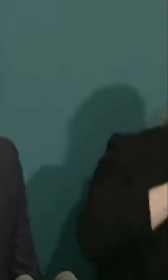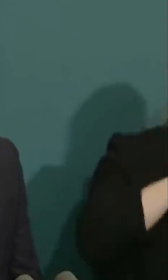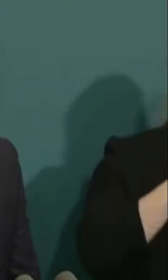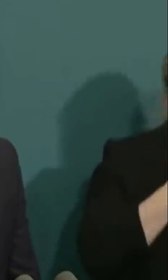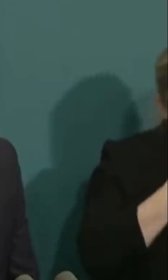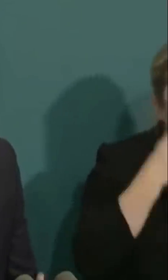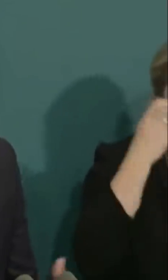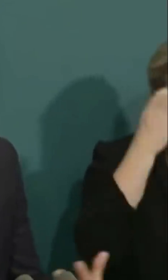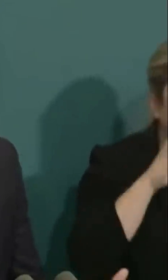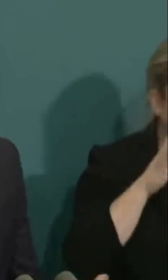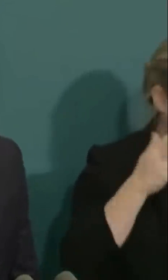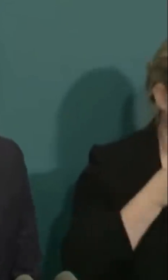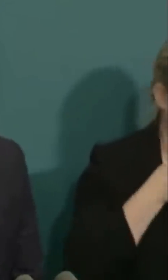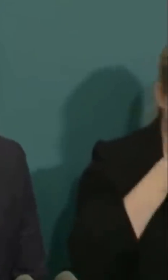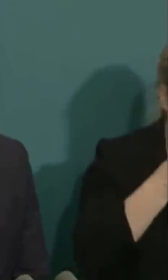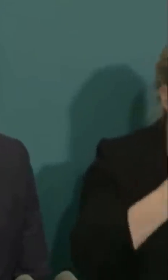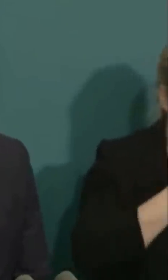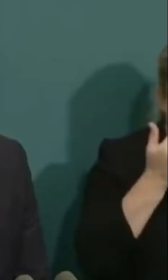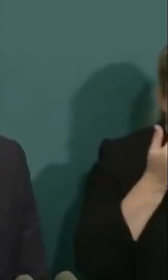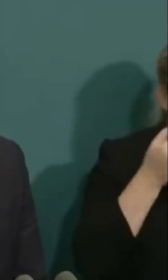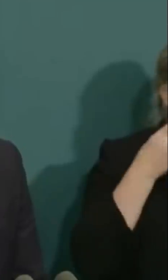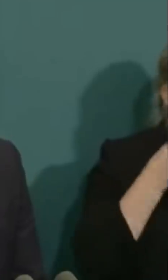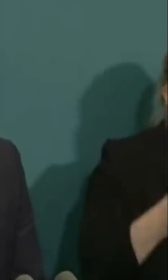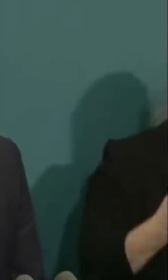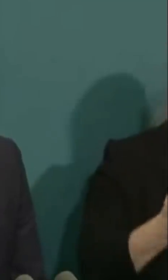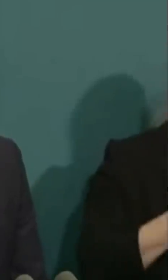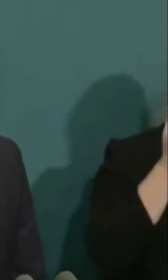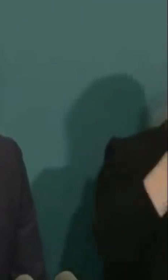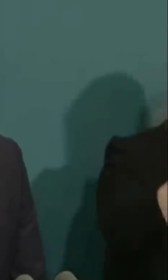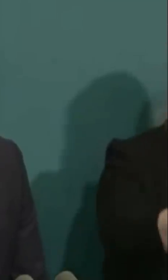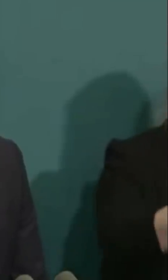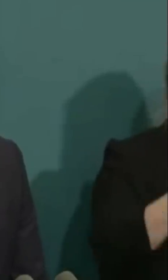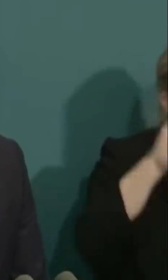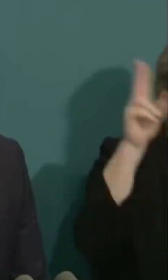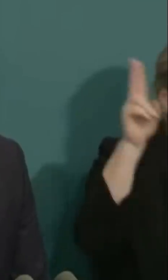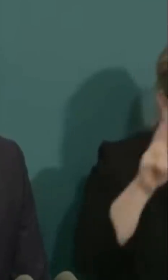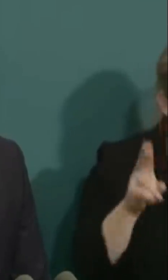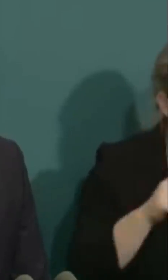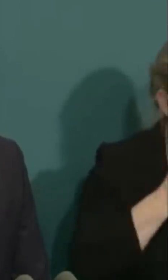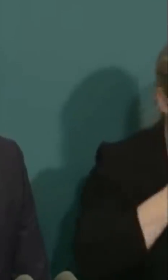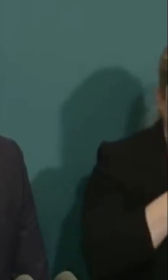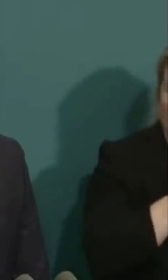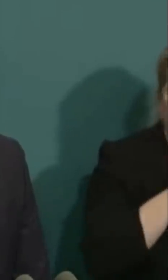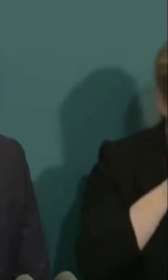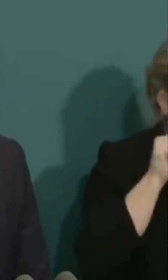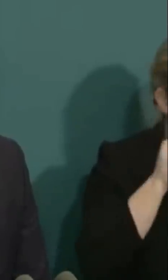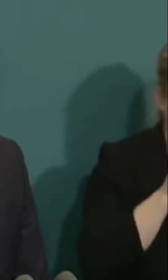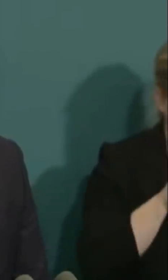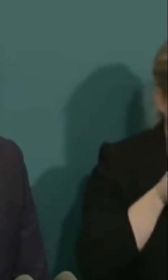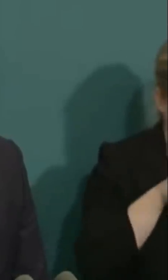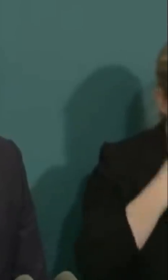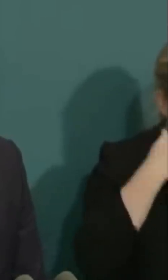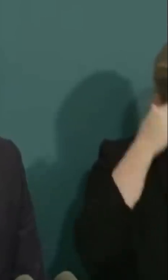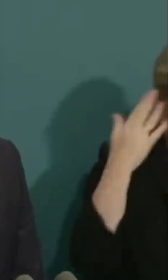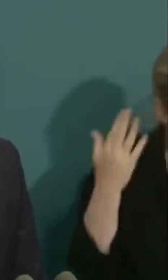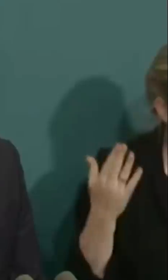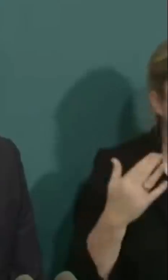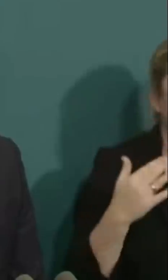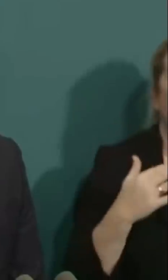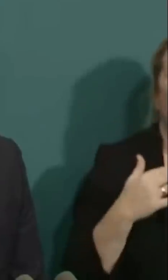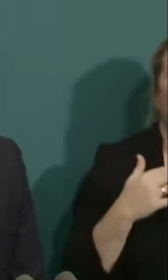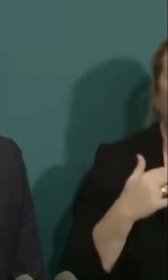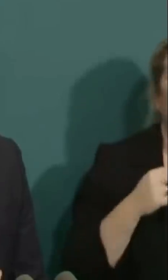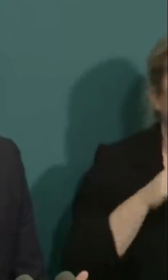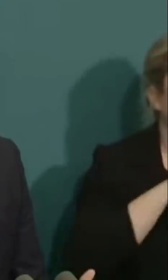that anyway. You know, maybe it will be the case that international travel is not possible this summer and not possible